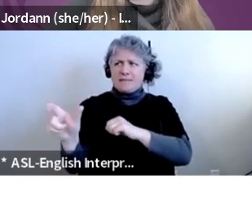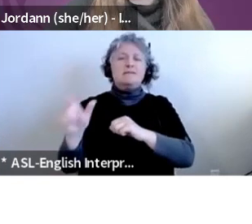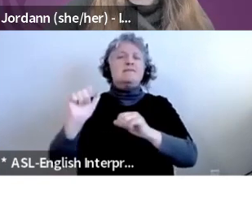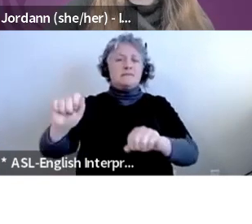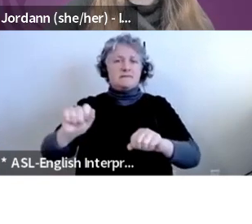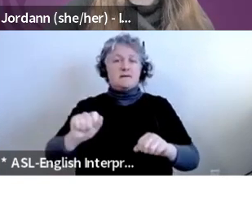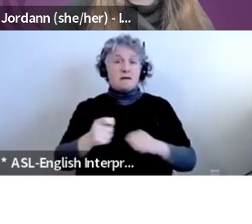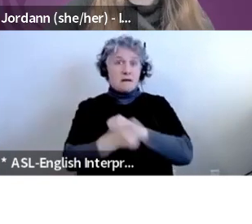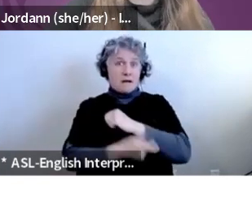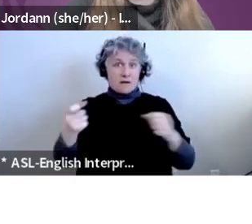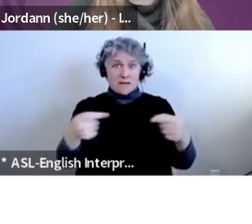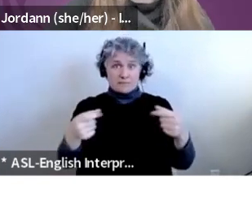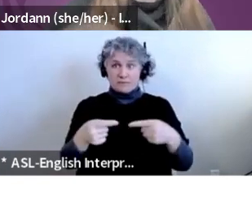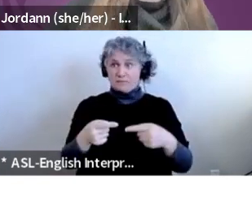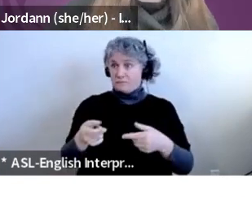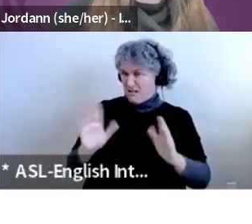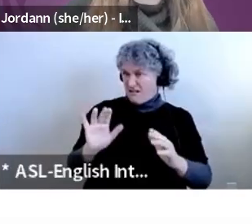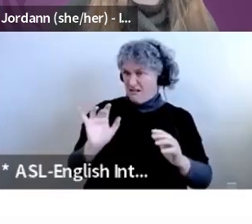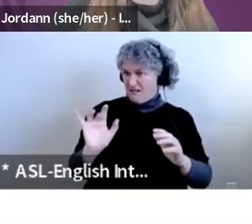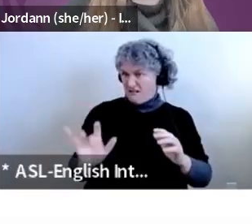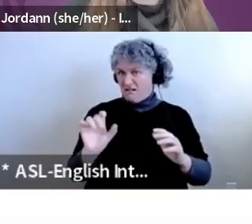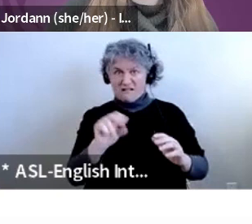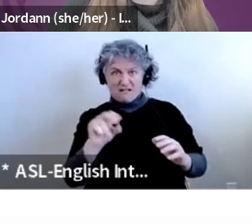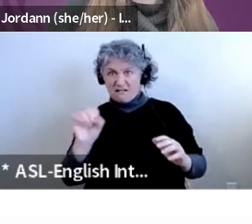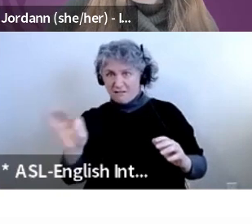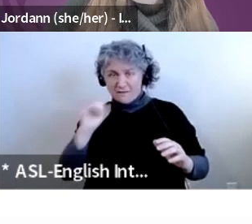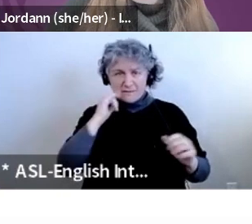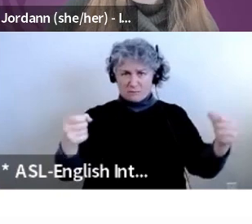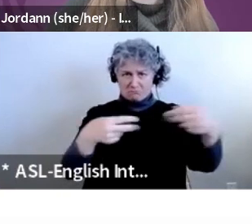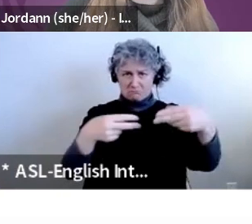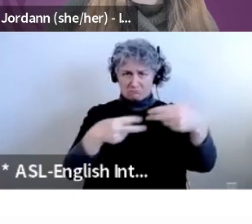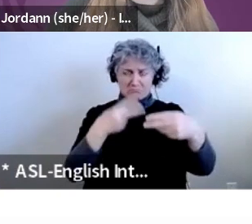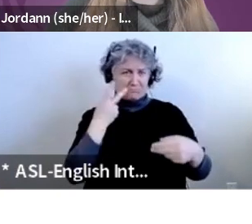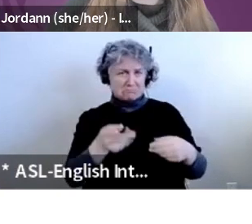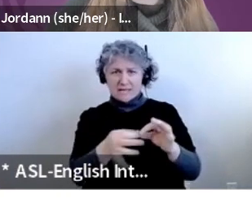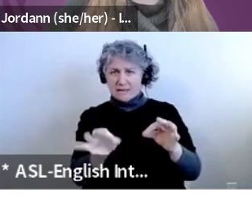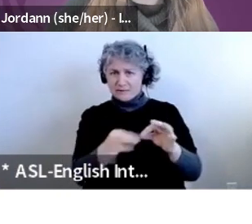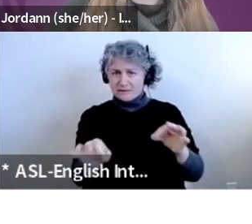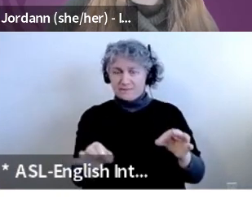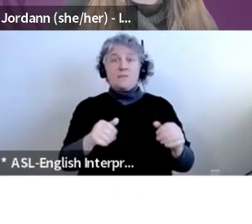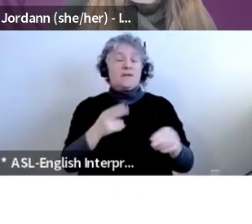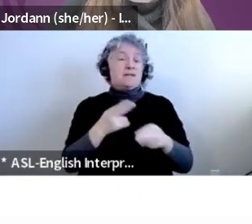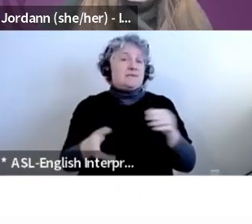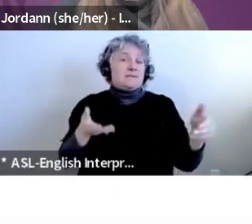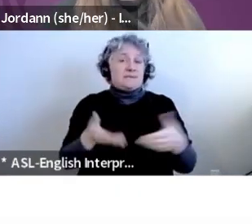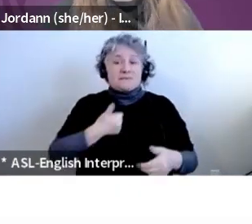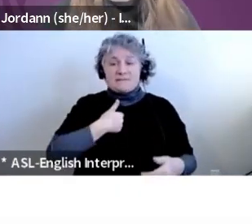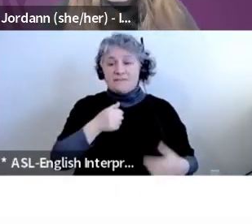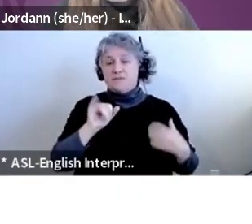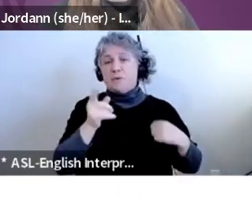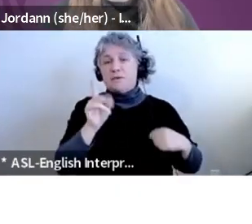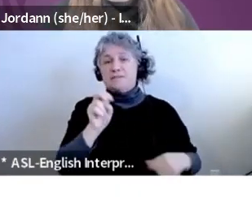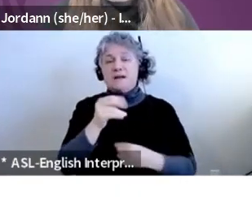this on and off with the closed caption button at the bottom of your screen. I will take a quick moment to introduce myself. I'm Jordan Hunsberger.